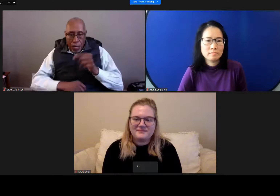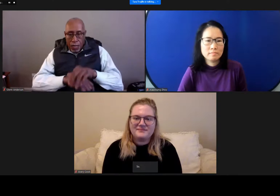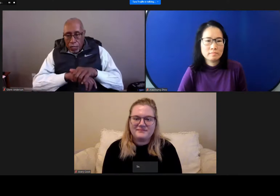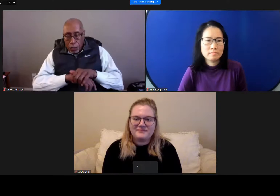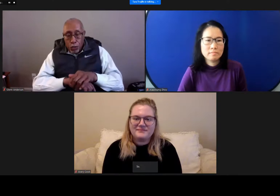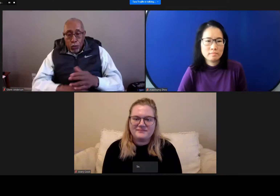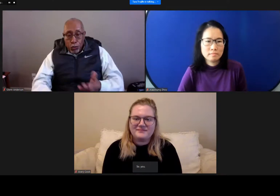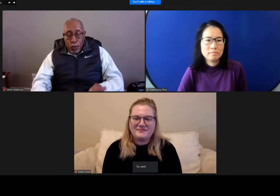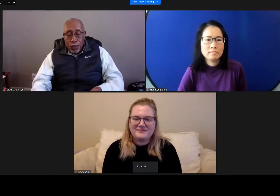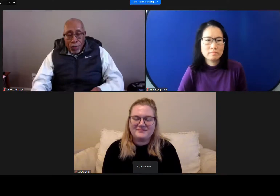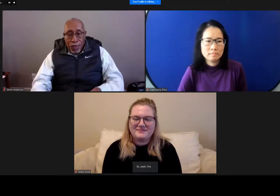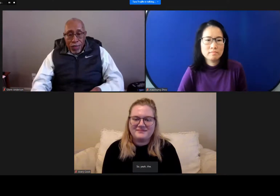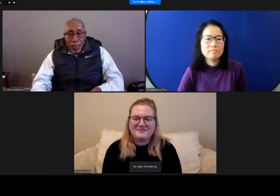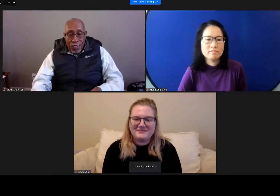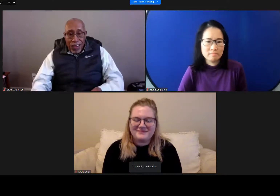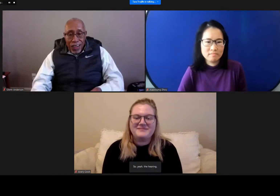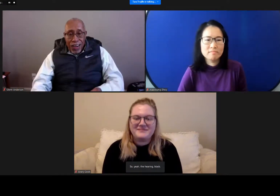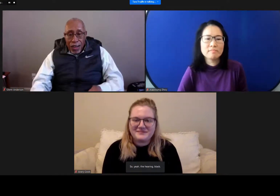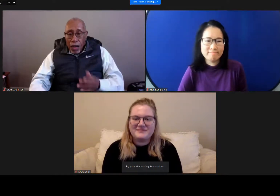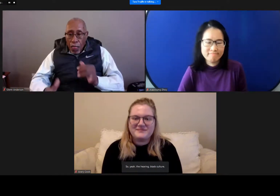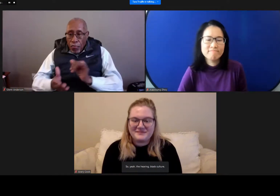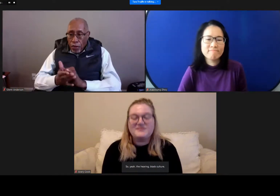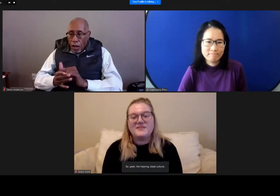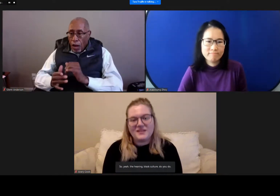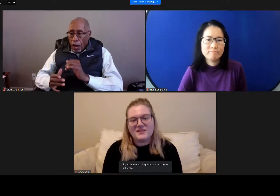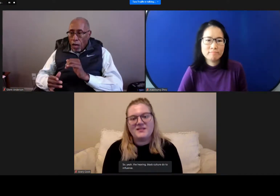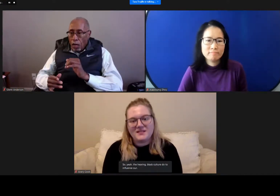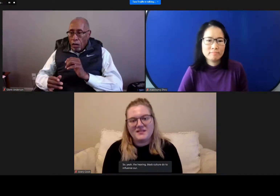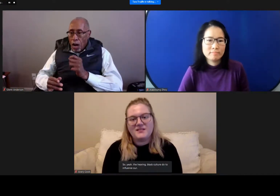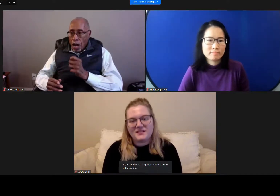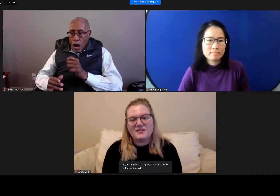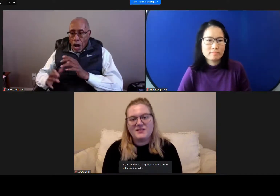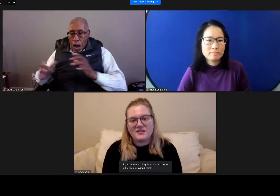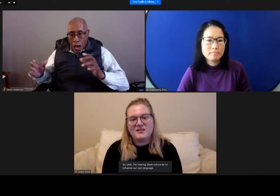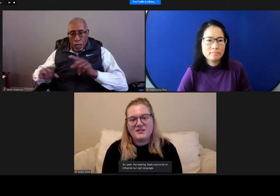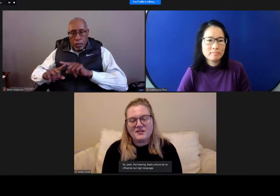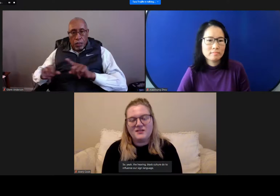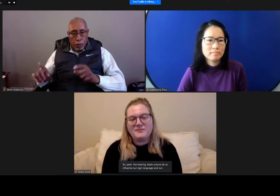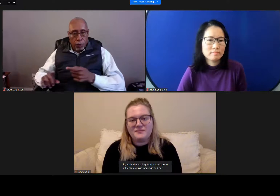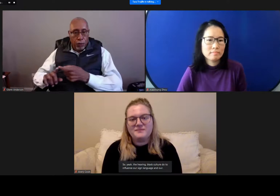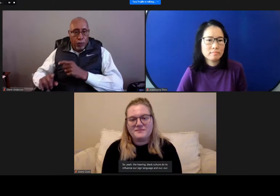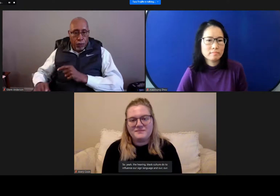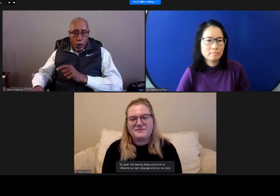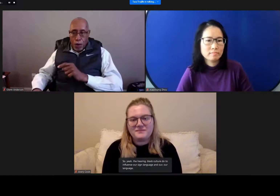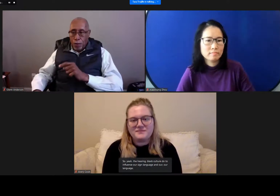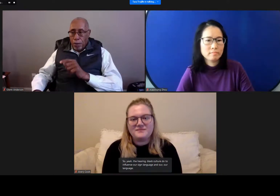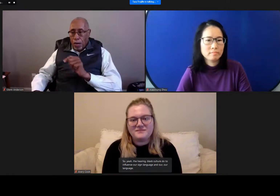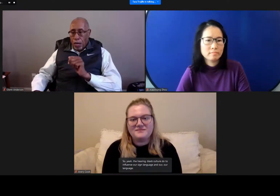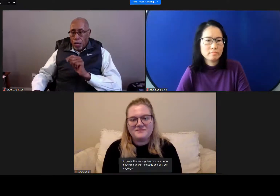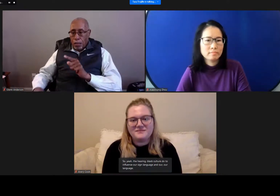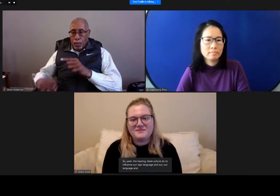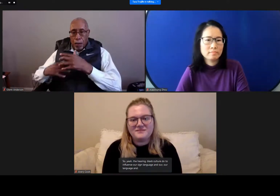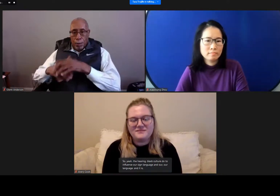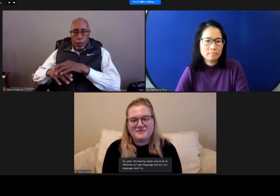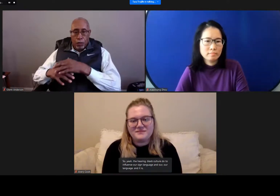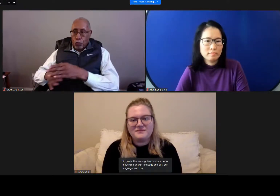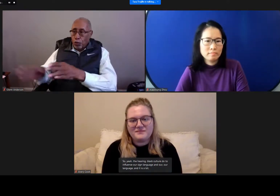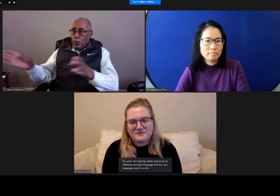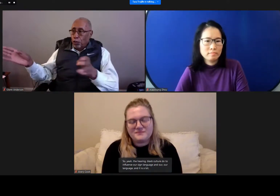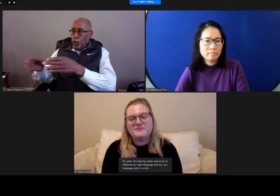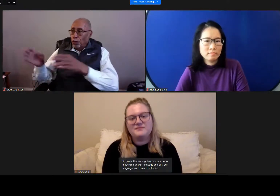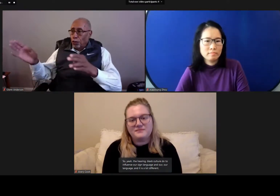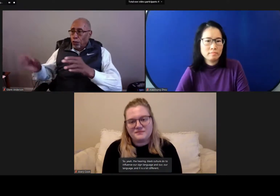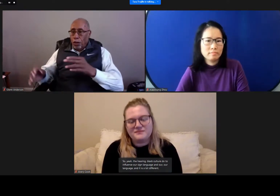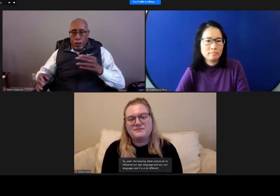So yeah, the hearing Black culture did influence our signed language and our language. And it is a lot